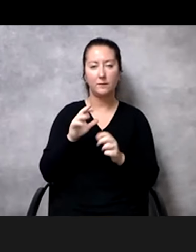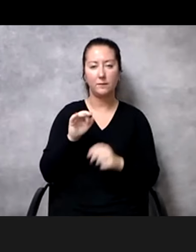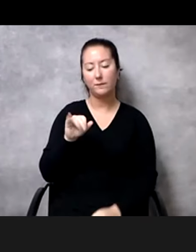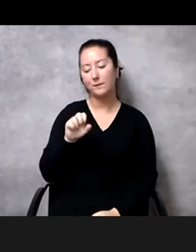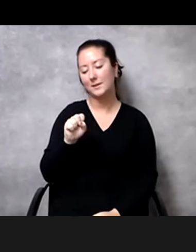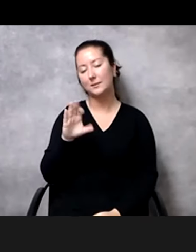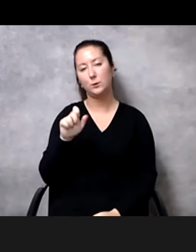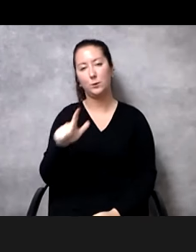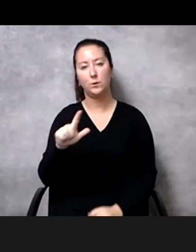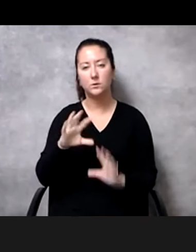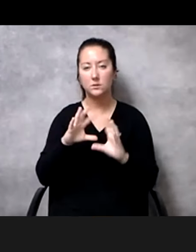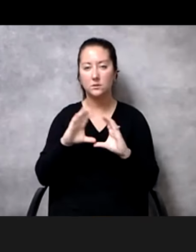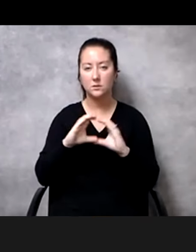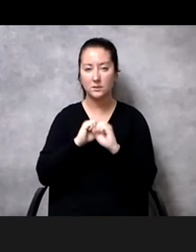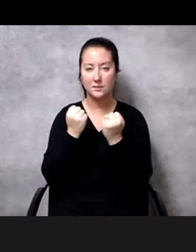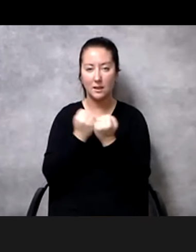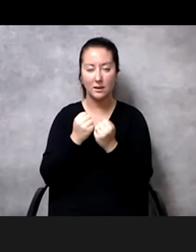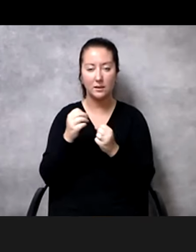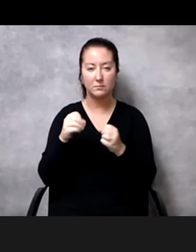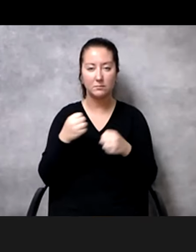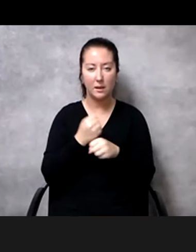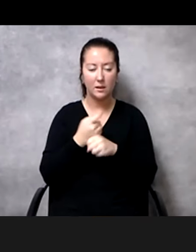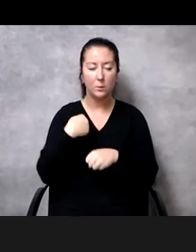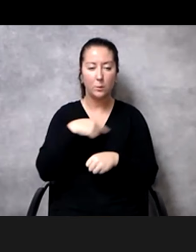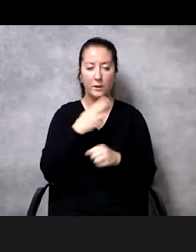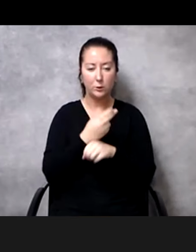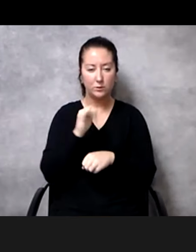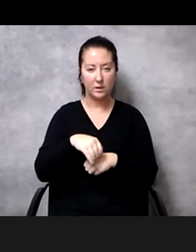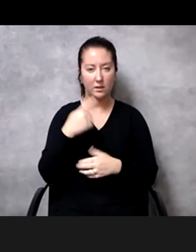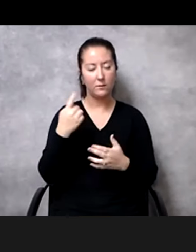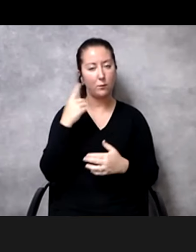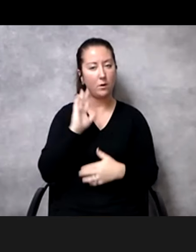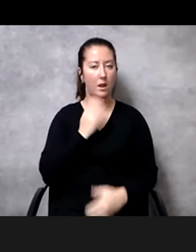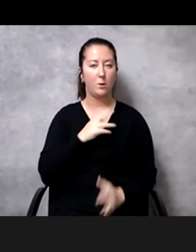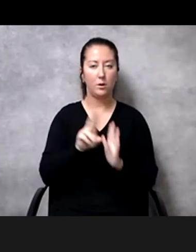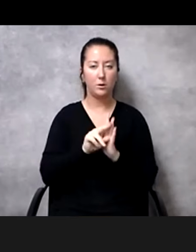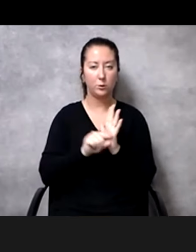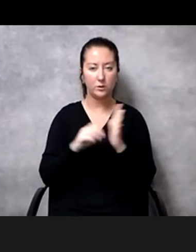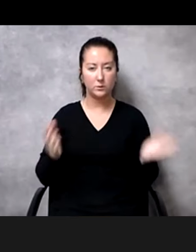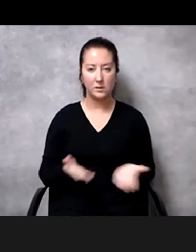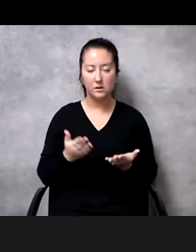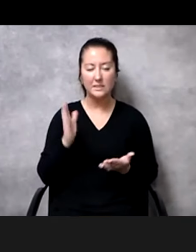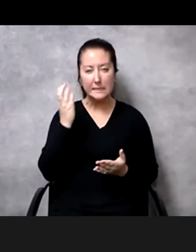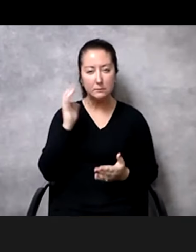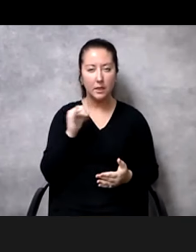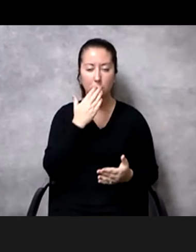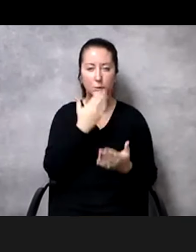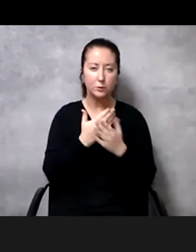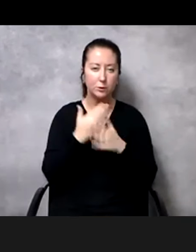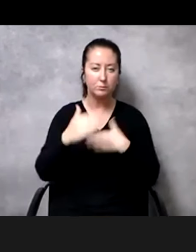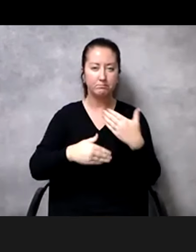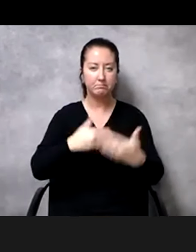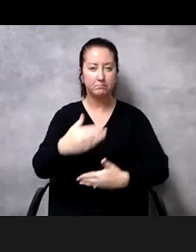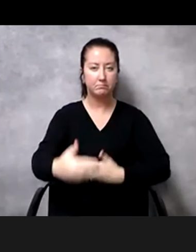helpful. And we use a version of that with a lot of our undergraduates here. And that seems to be kind of at the right pace for